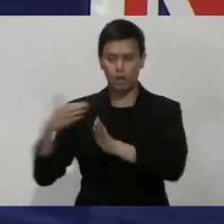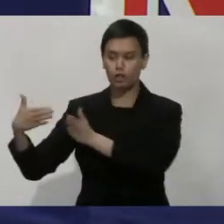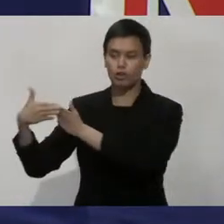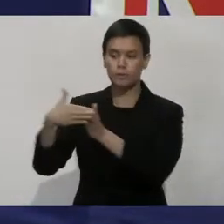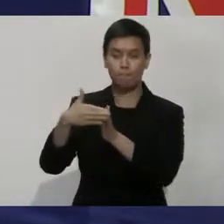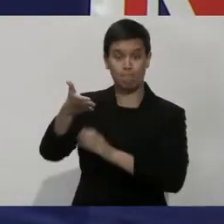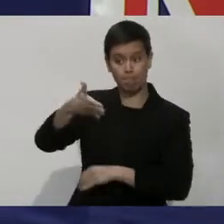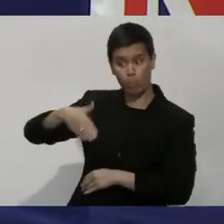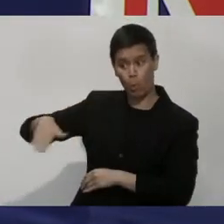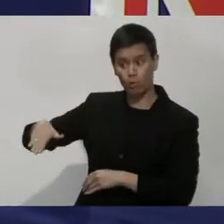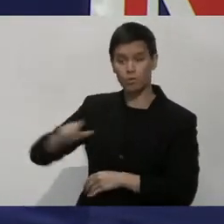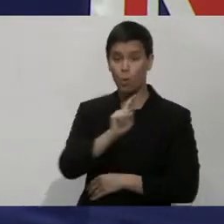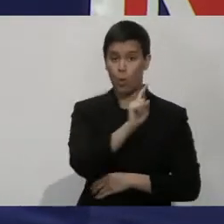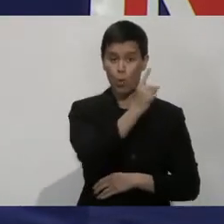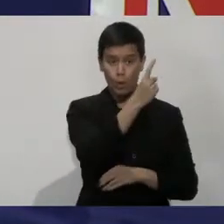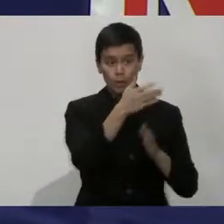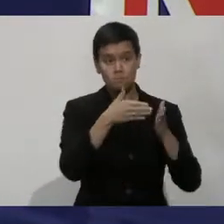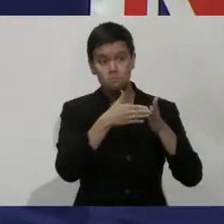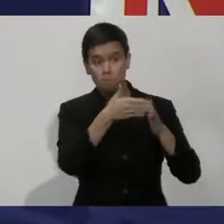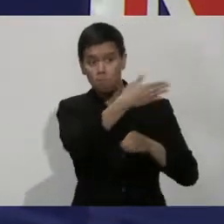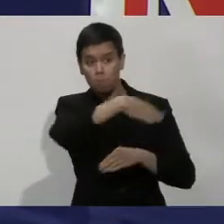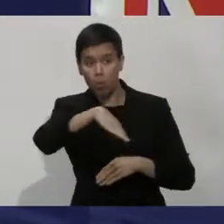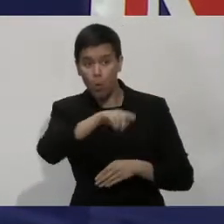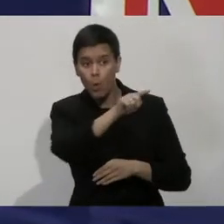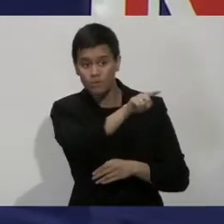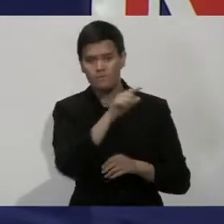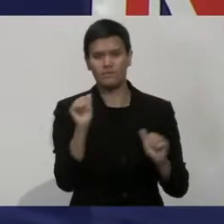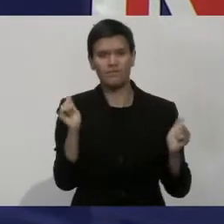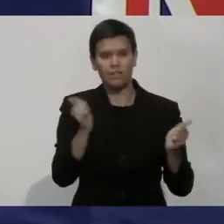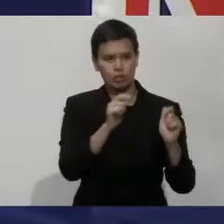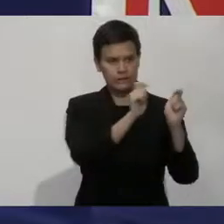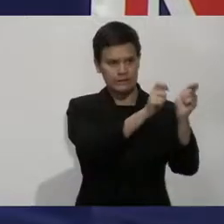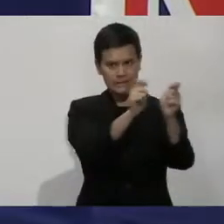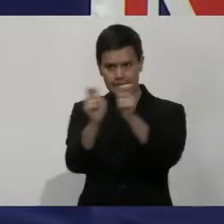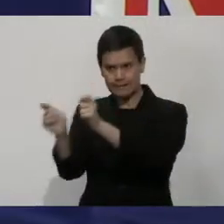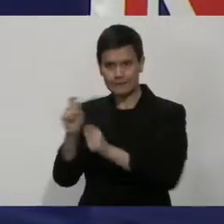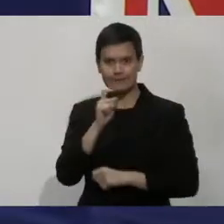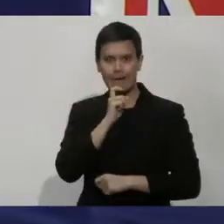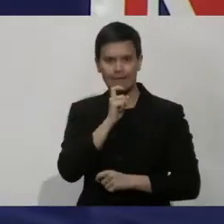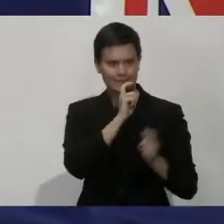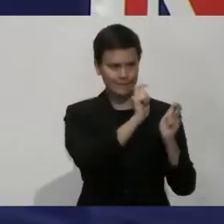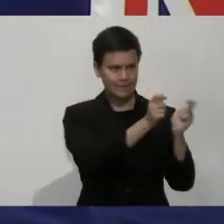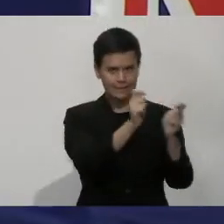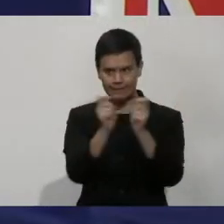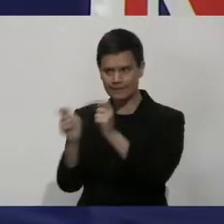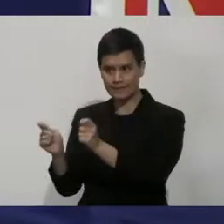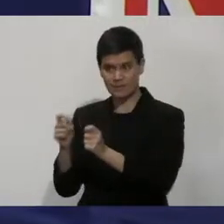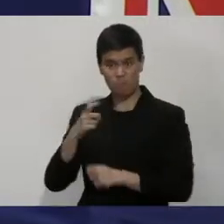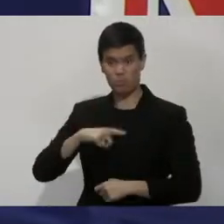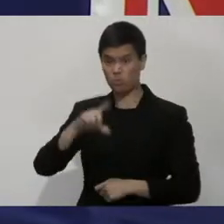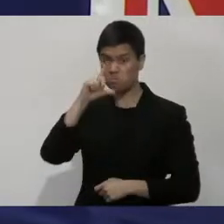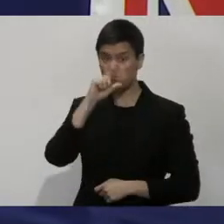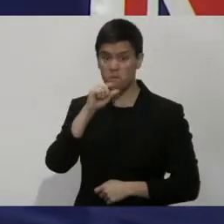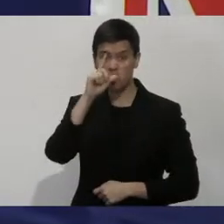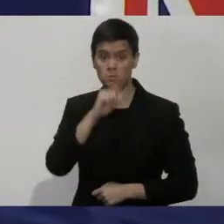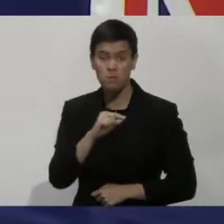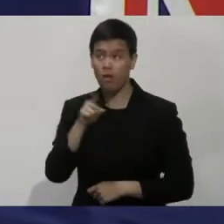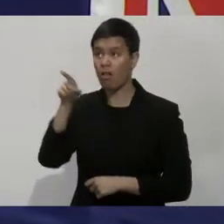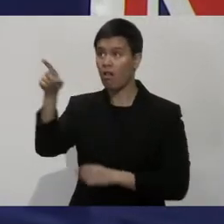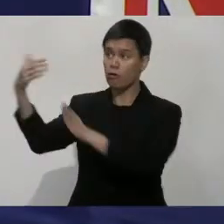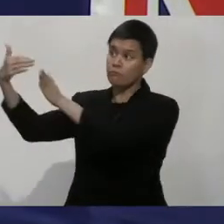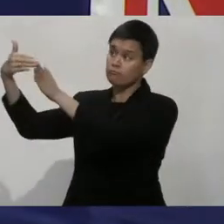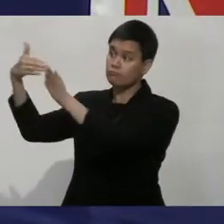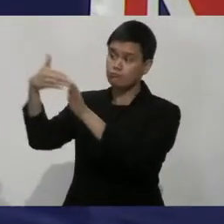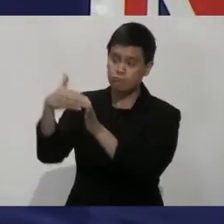was a product picked up in Tauranga by a truck driver and then came through. So that's one line of inquiry. At the moment, all that testing is